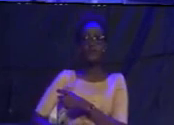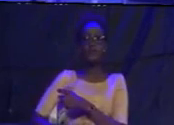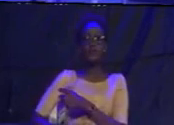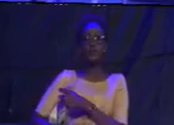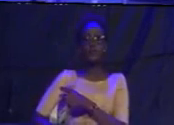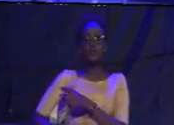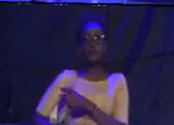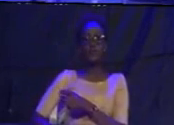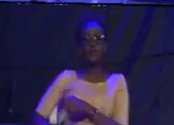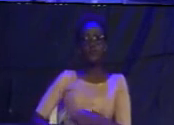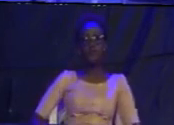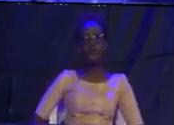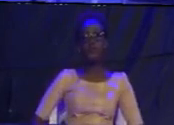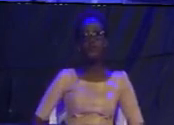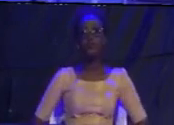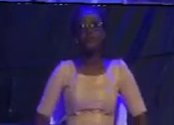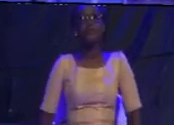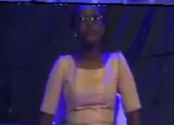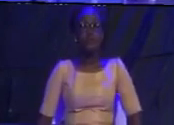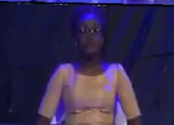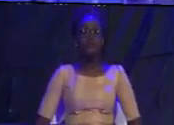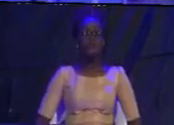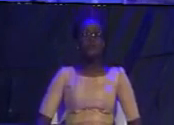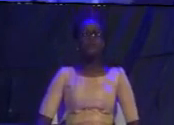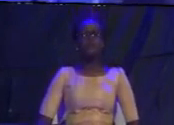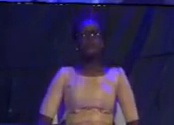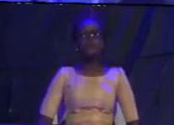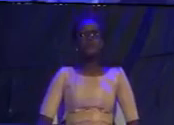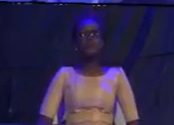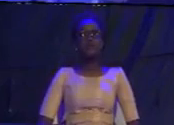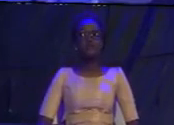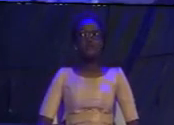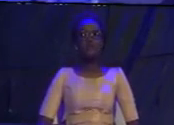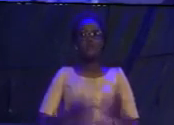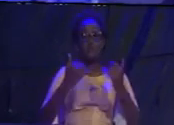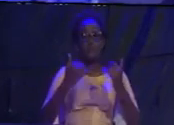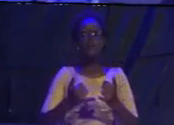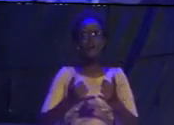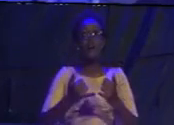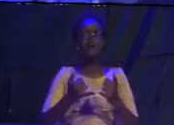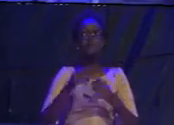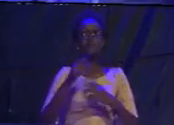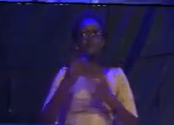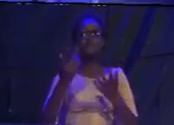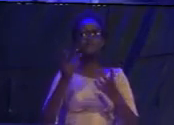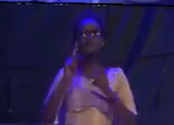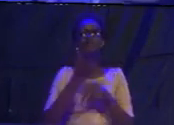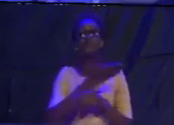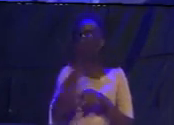for the first time. The revival that came to England was taken by an African missionary. Brethren,